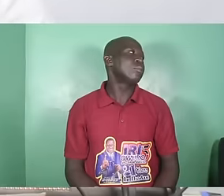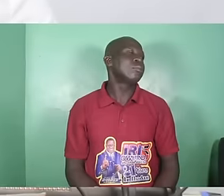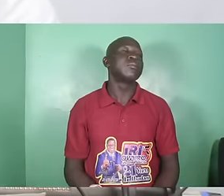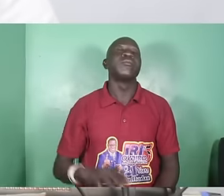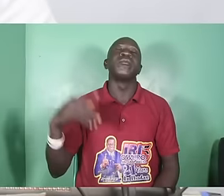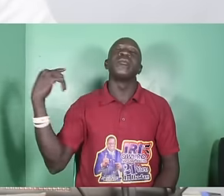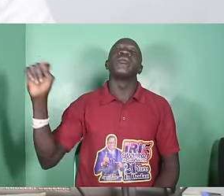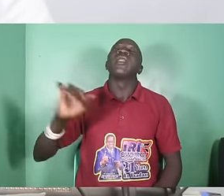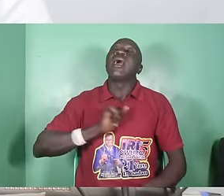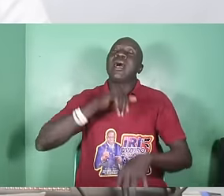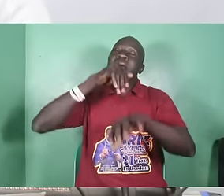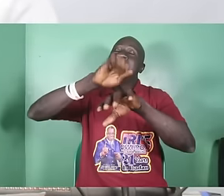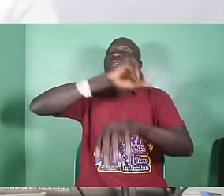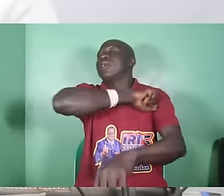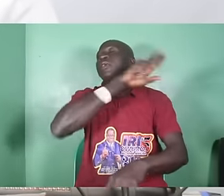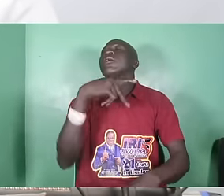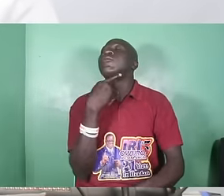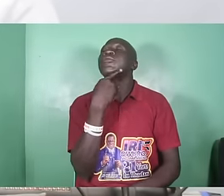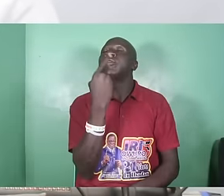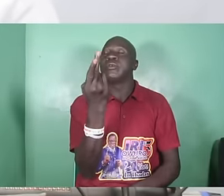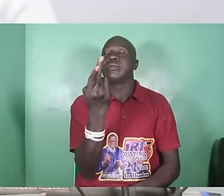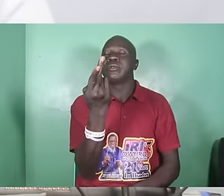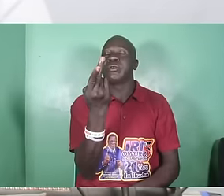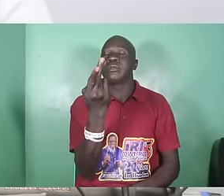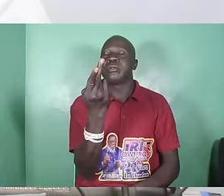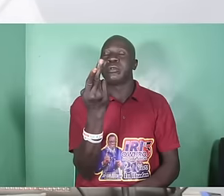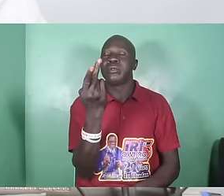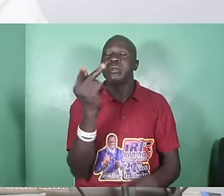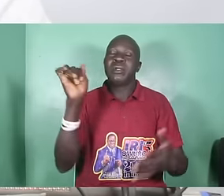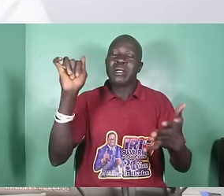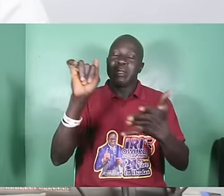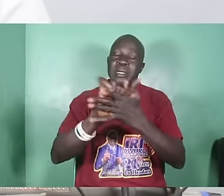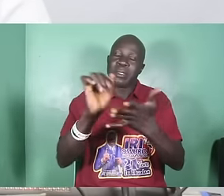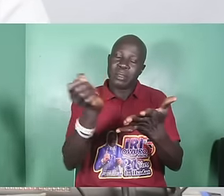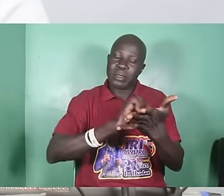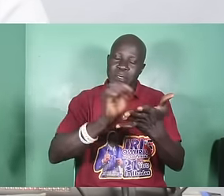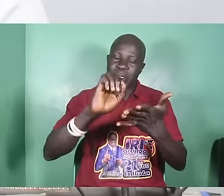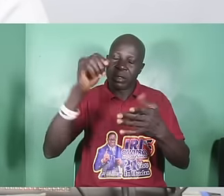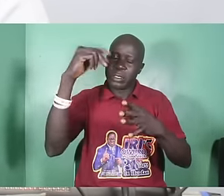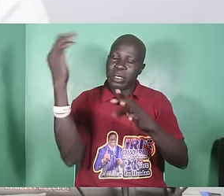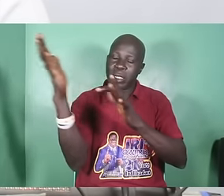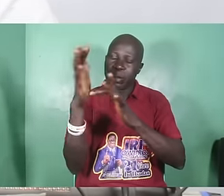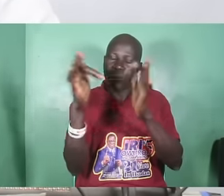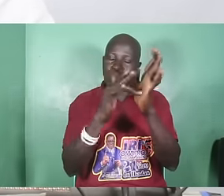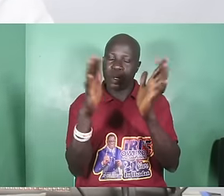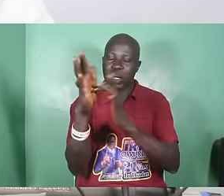Oh, ni mo ran jade. I send out the voice. To be called in Olorun pe. Because it is written in the Bible